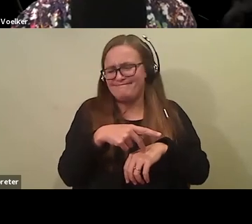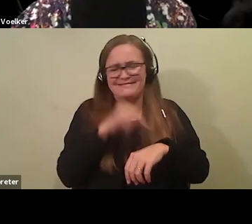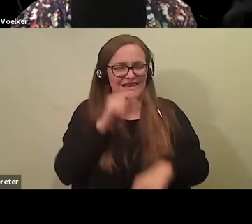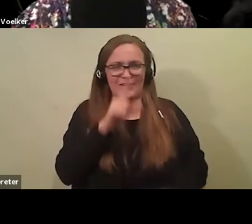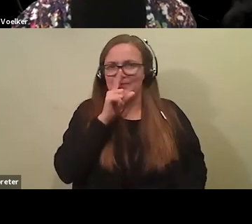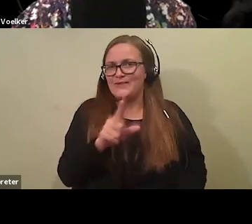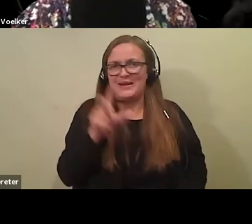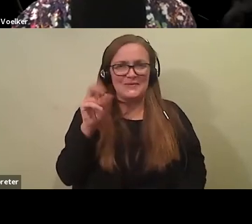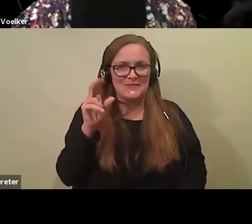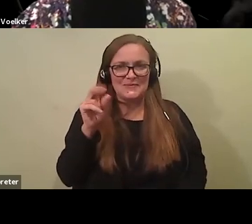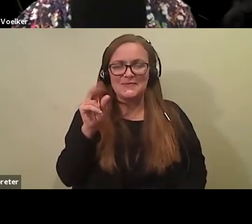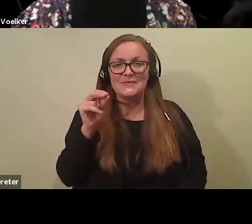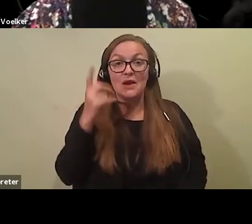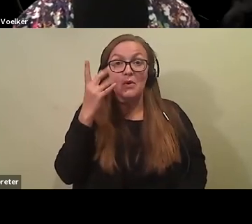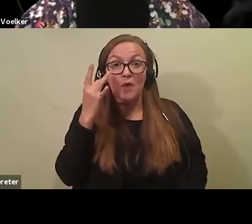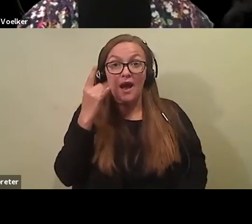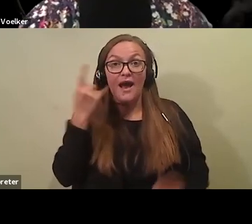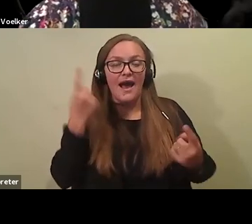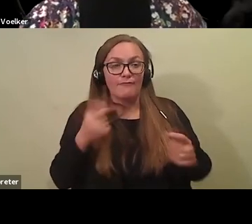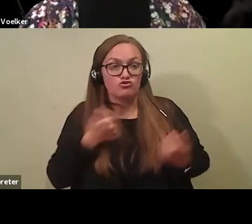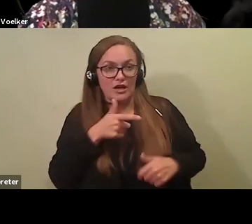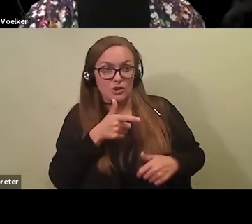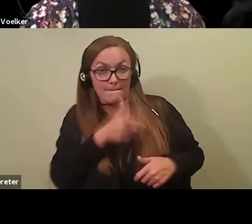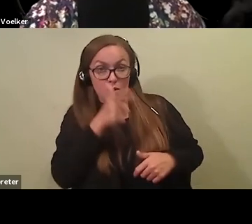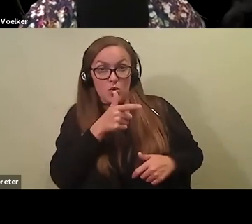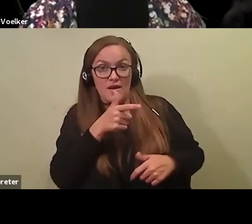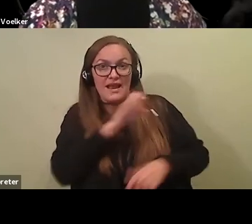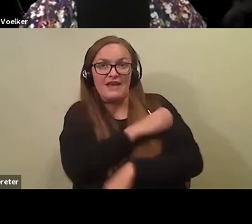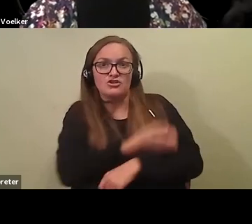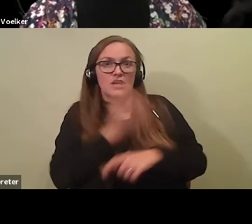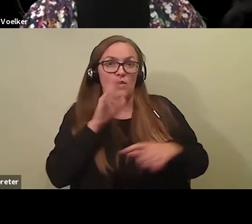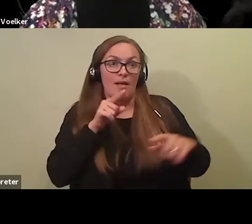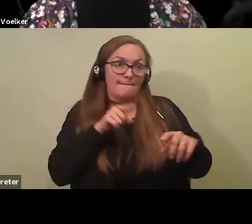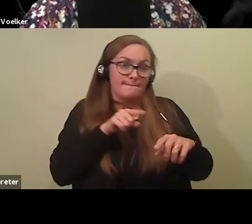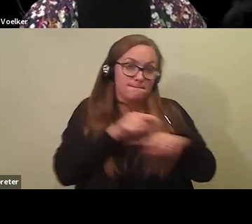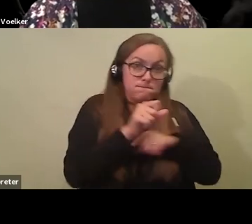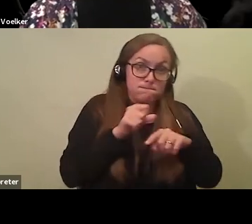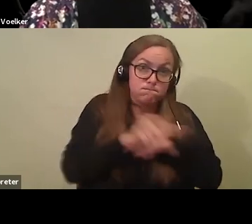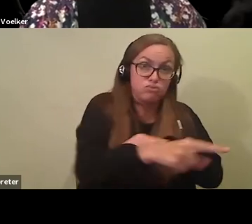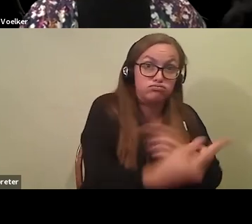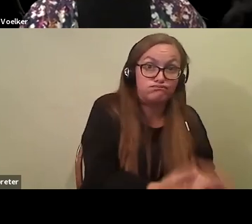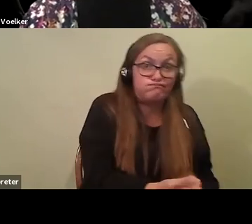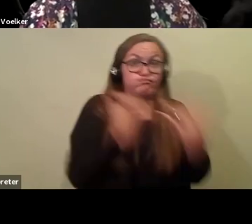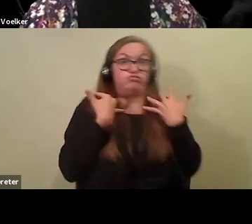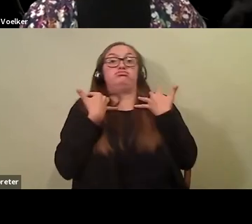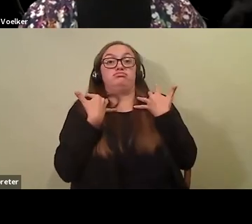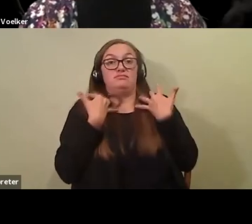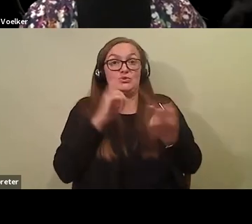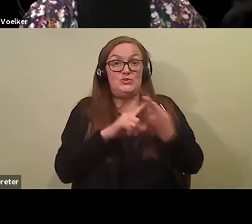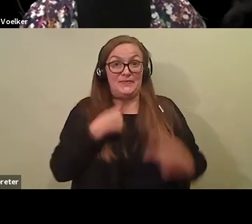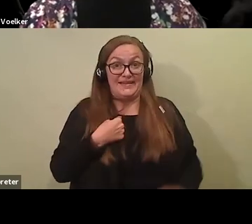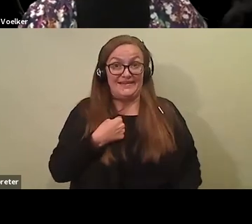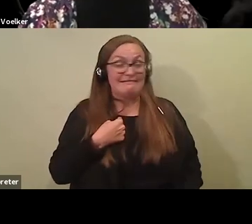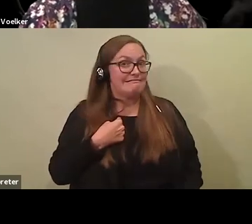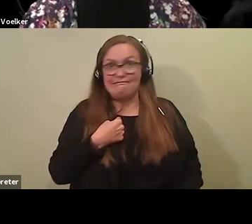is when you try to shoot something, a whole bunch of energy can be reflected back at you. So it could